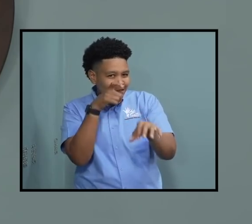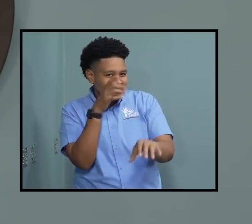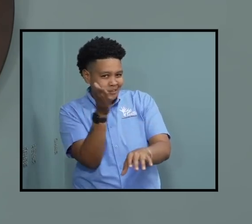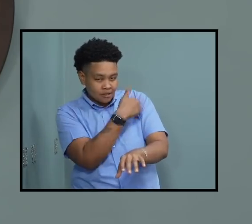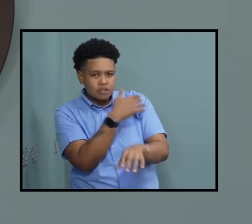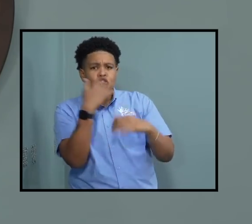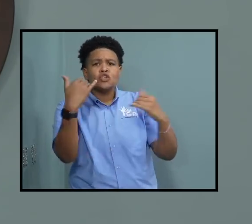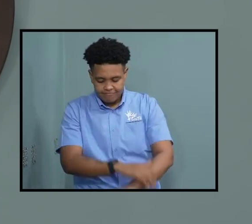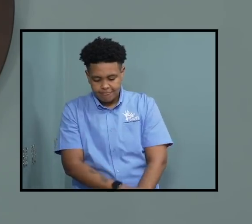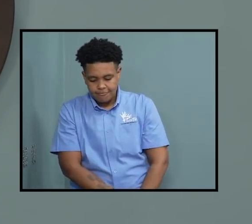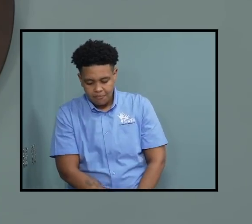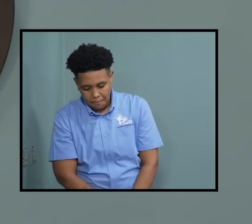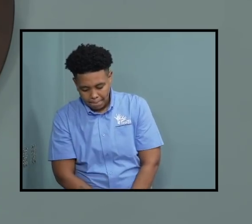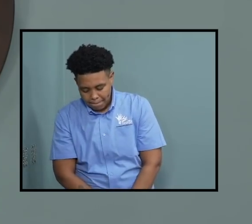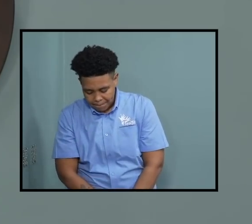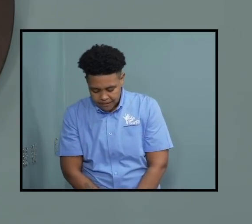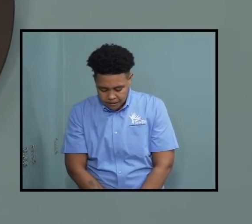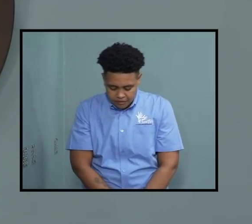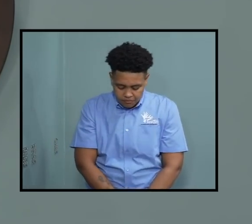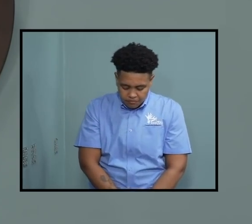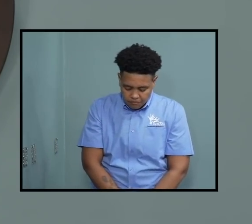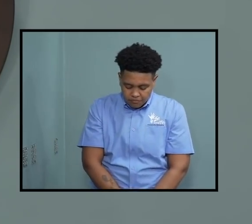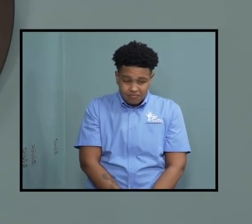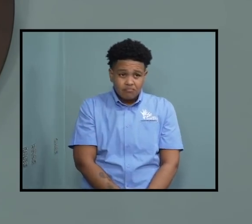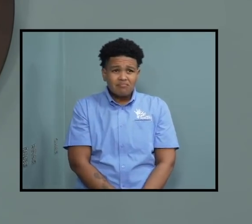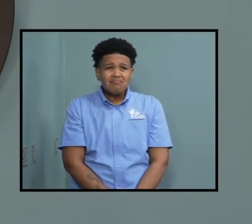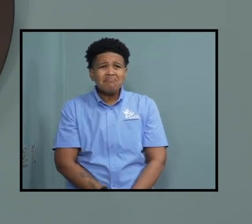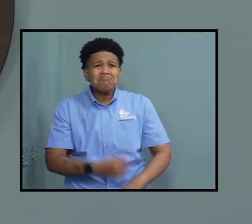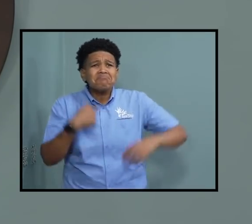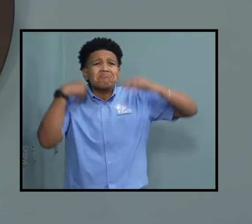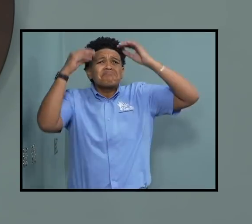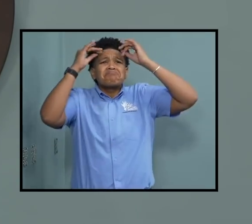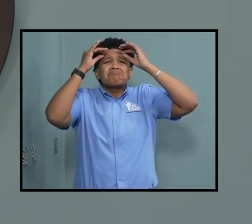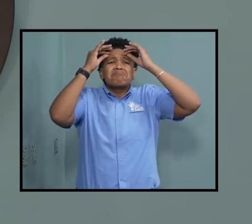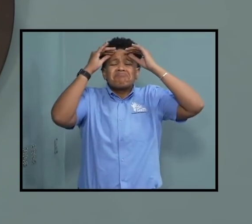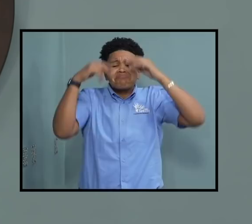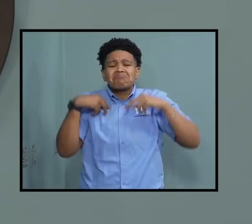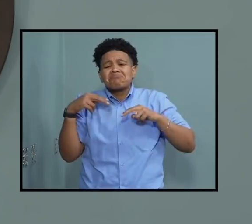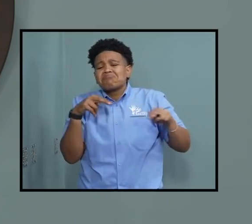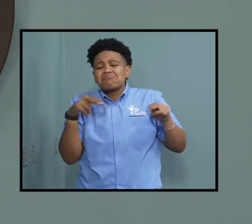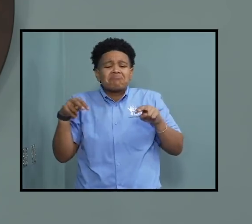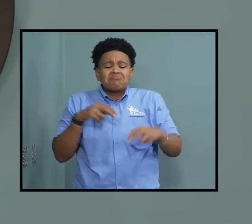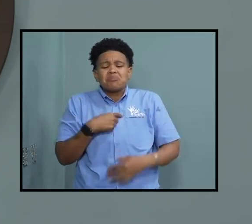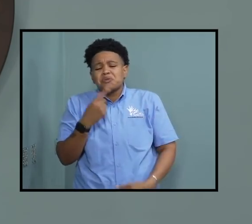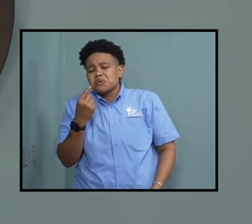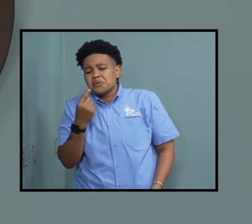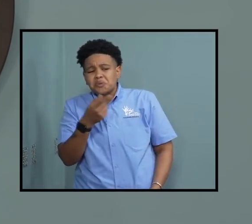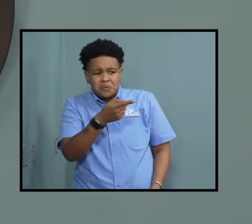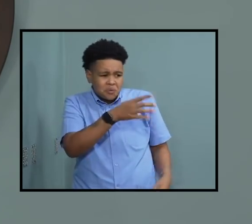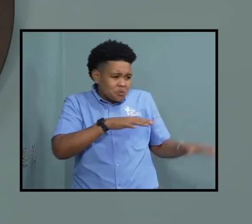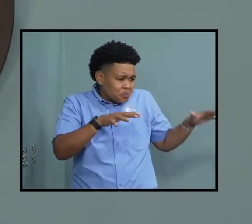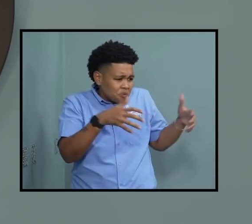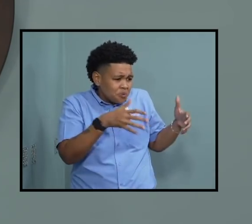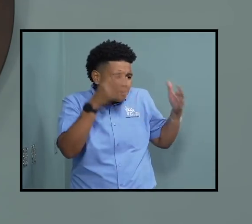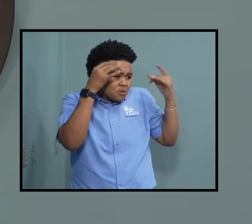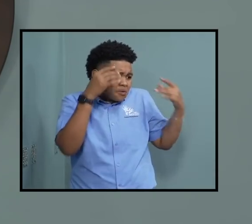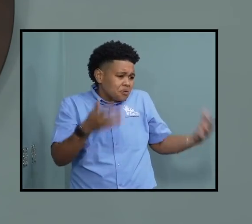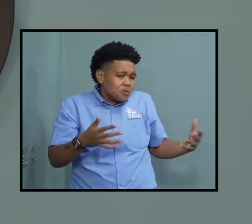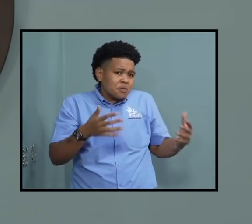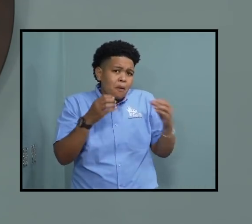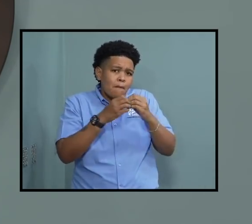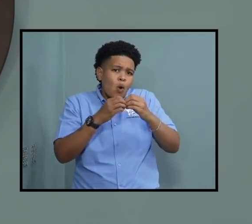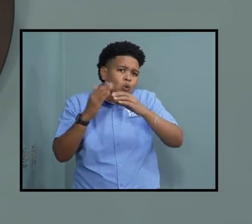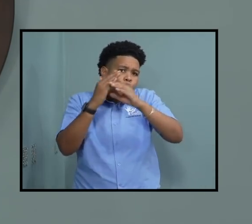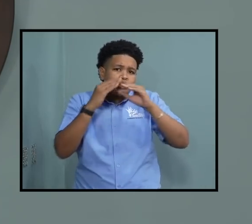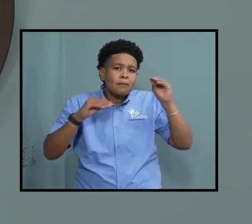deeply as Prime Minister. After careful consideration and the need to restrict movement even further,